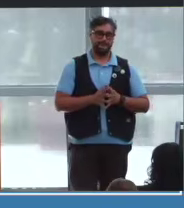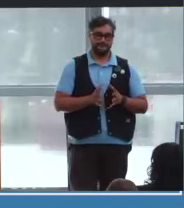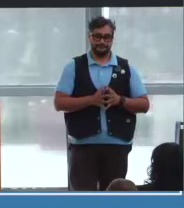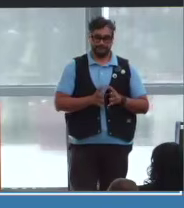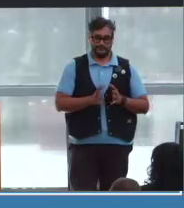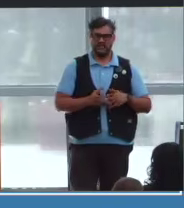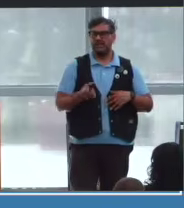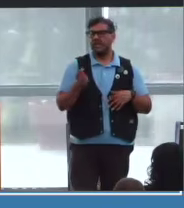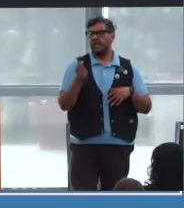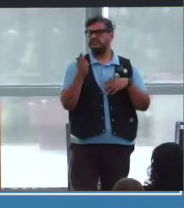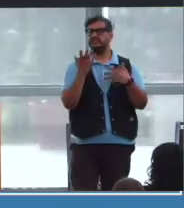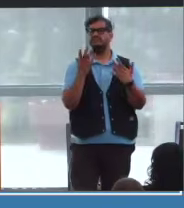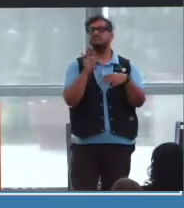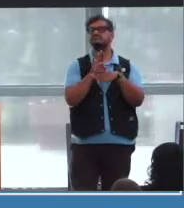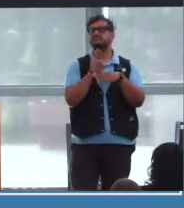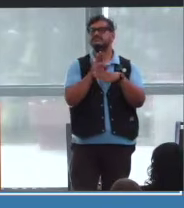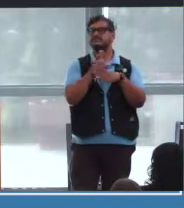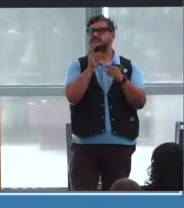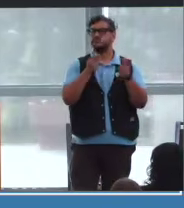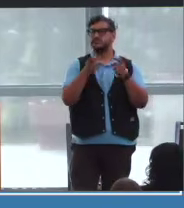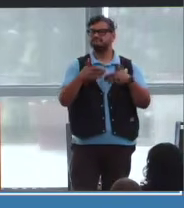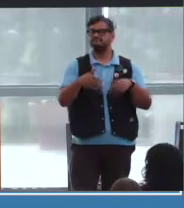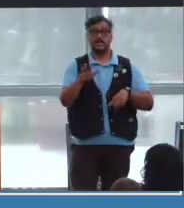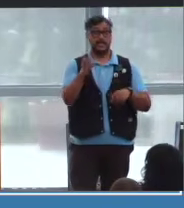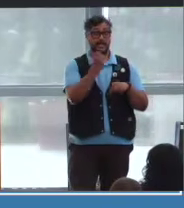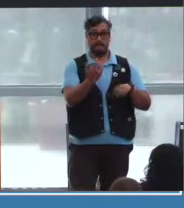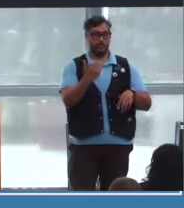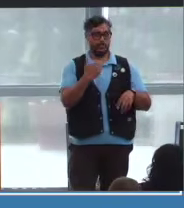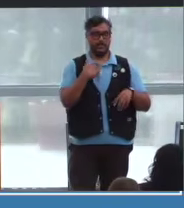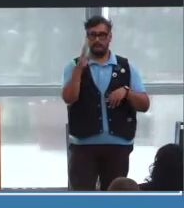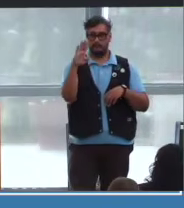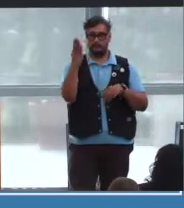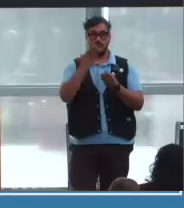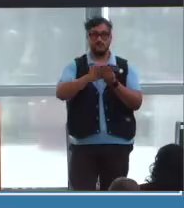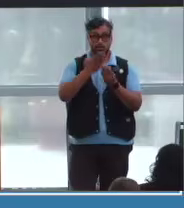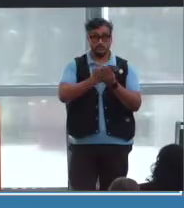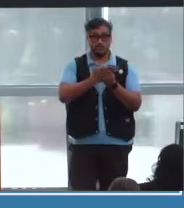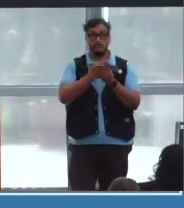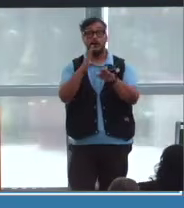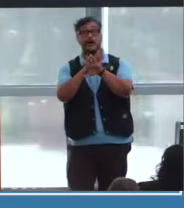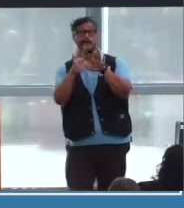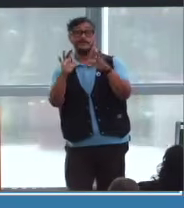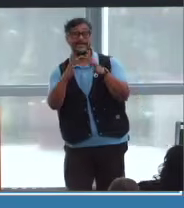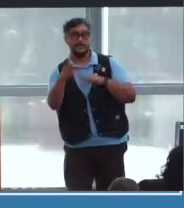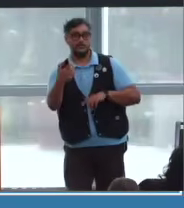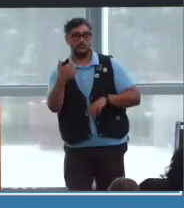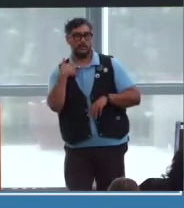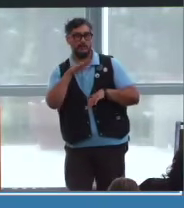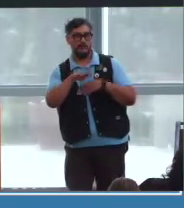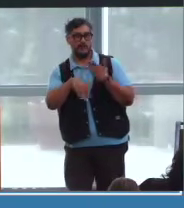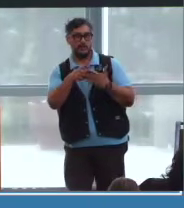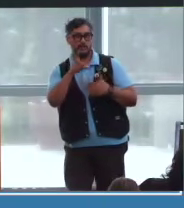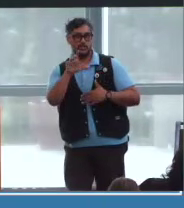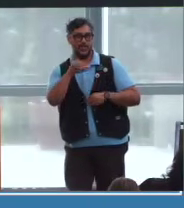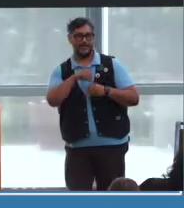Just a little bit of business to get out of the way. Everyone in the room has a blue folder. Everyone online, you have all the documents